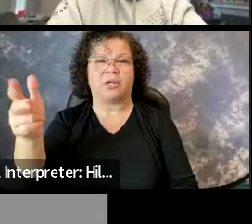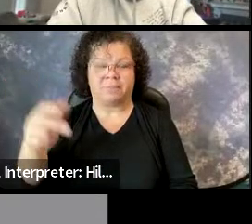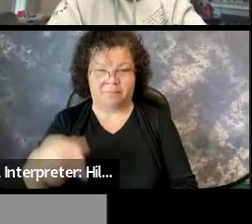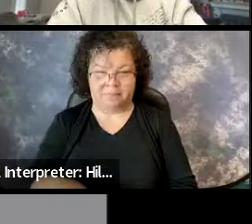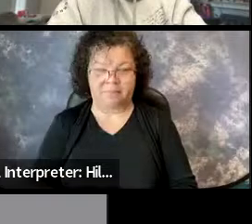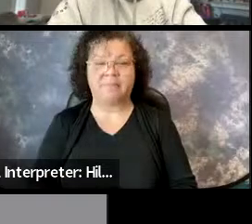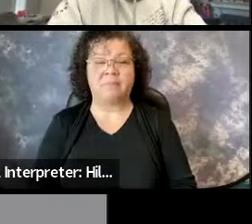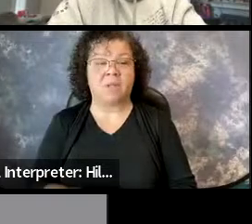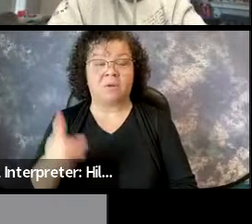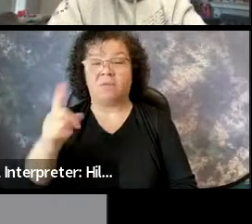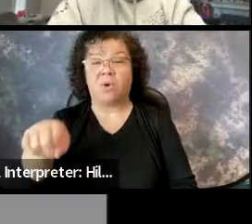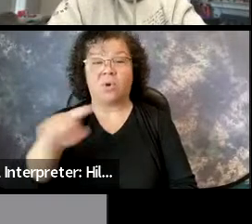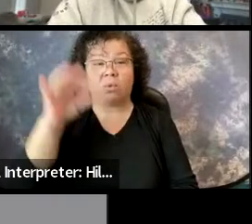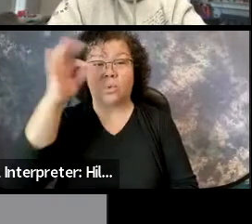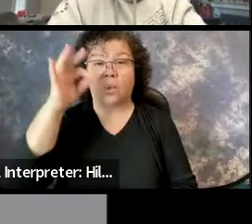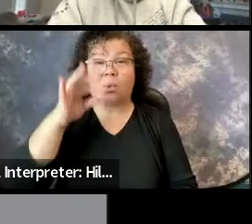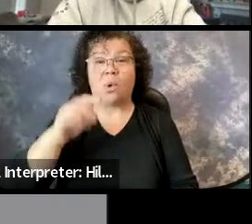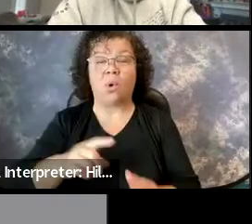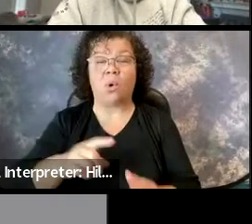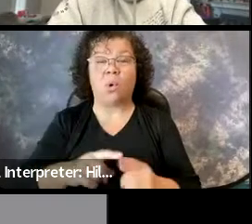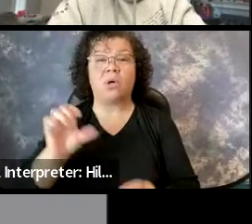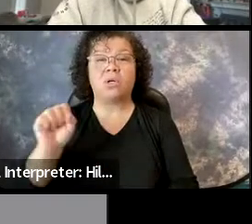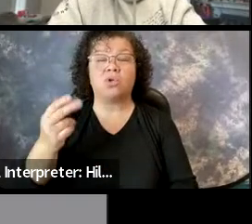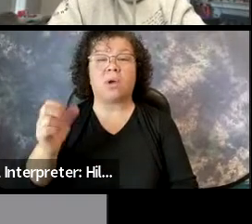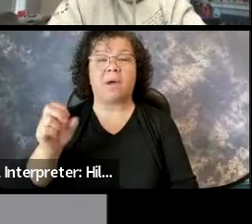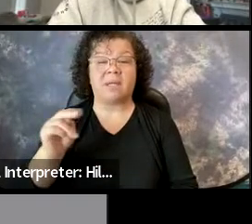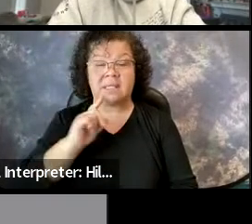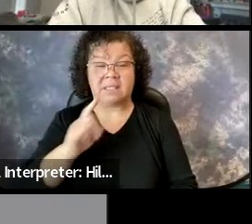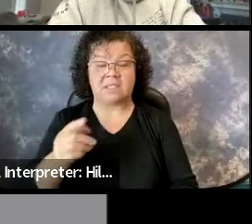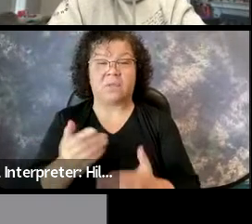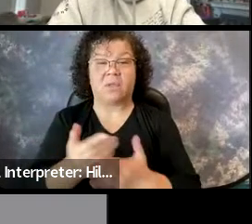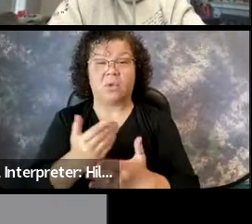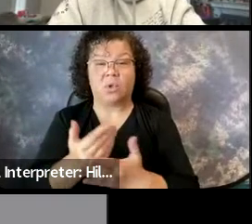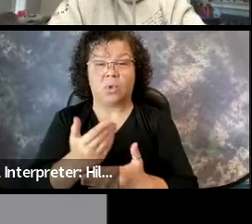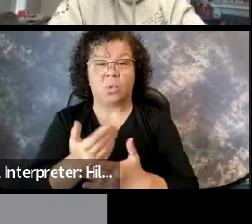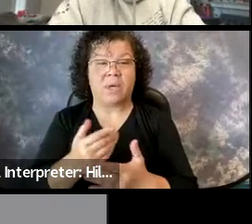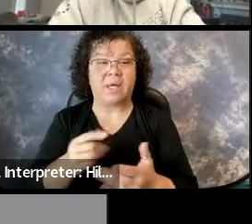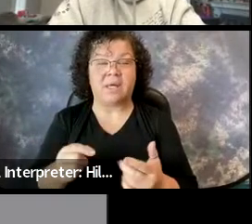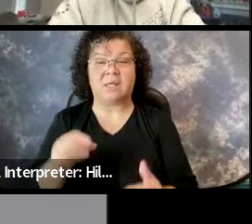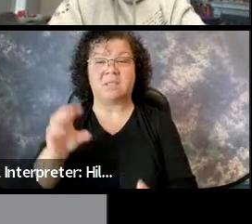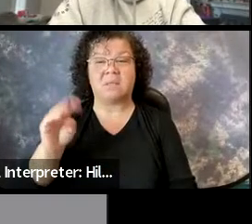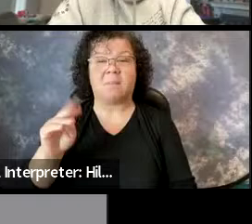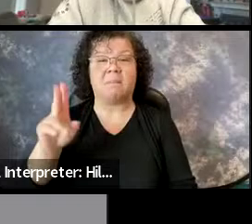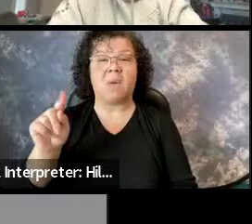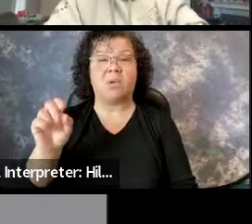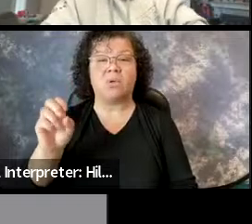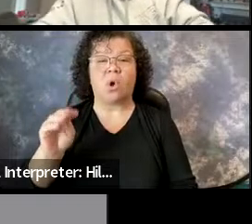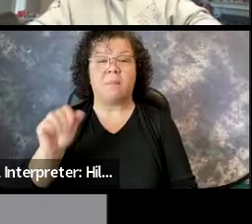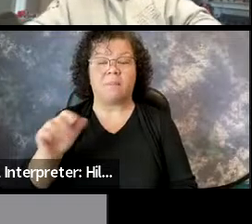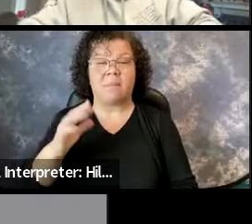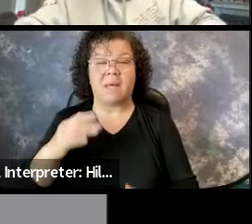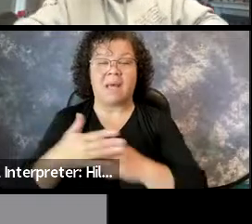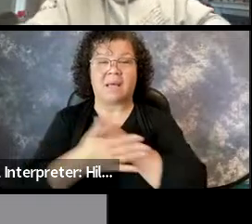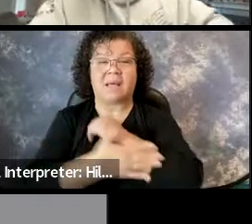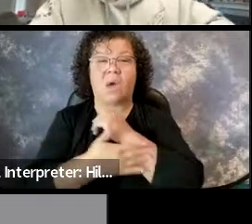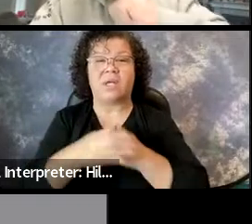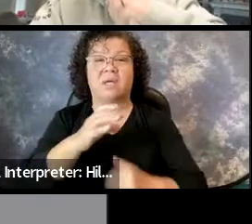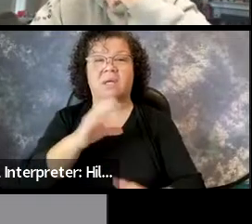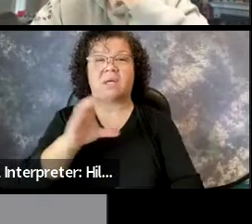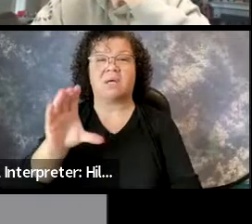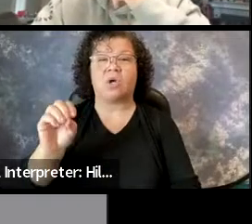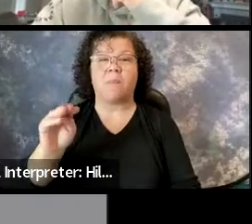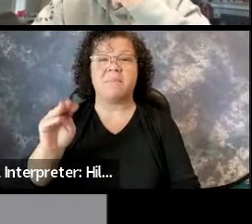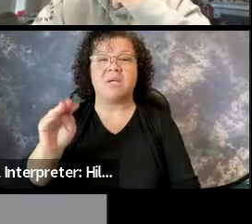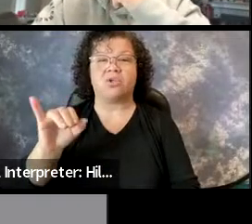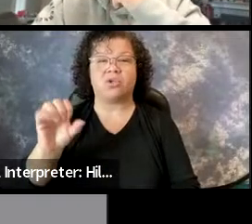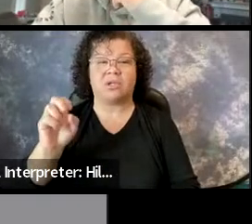those of you who don't know, Shannon is the newest Multnomah County Commissioner, and